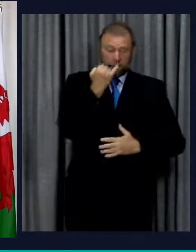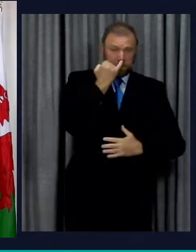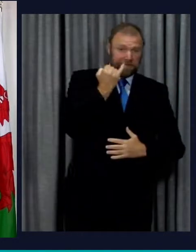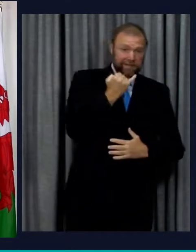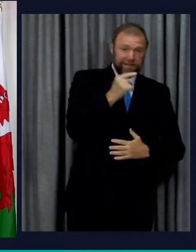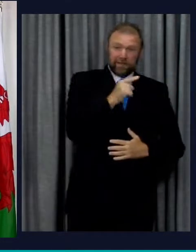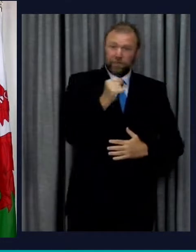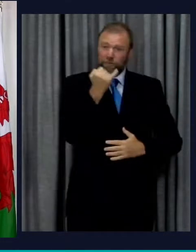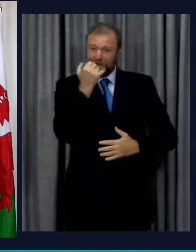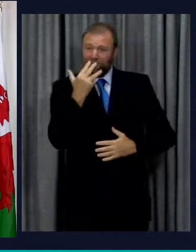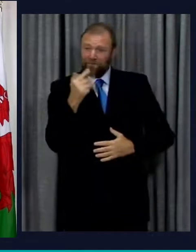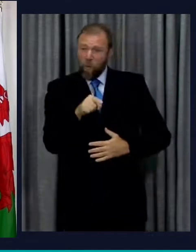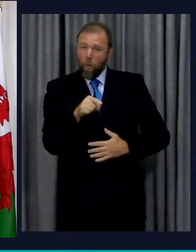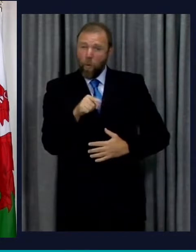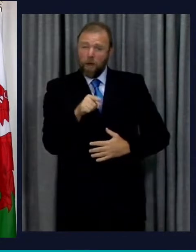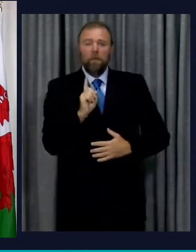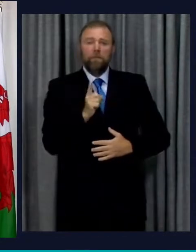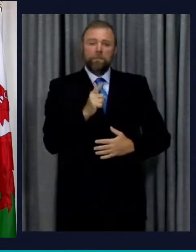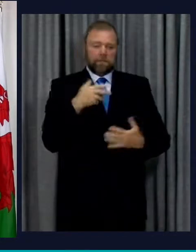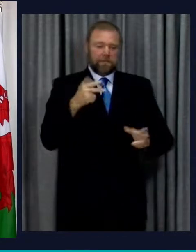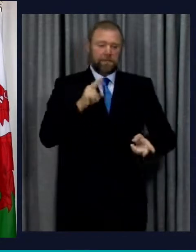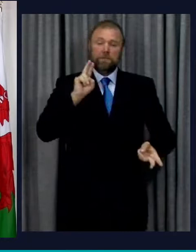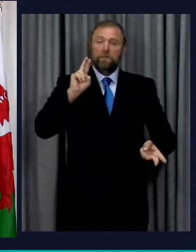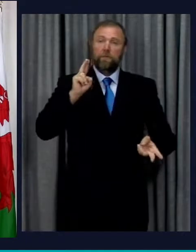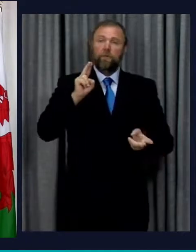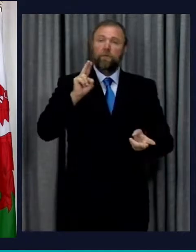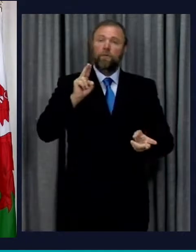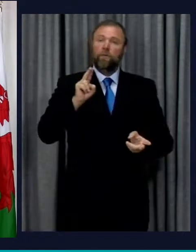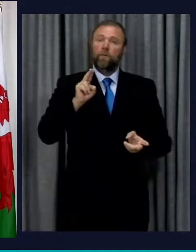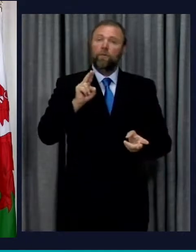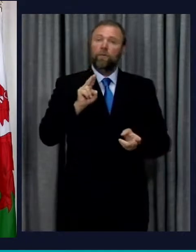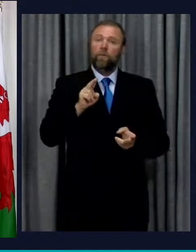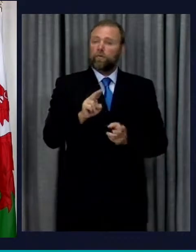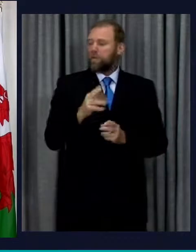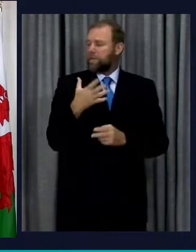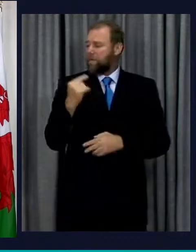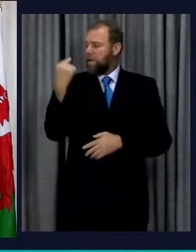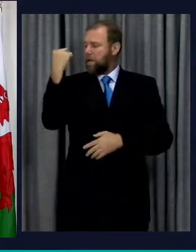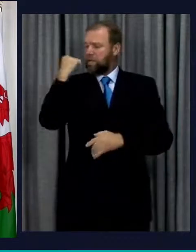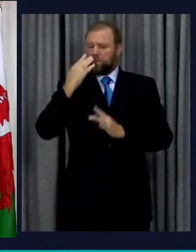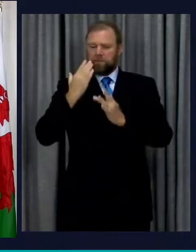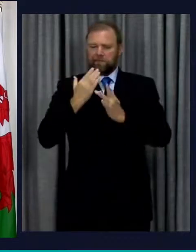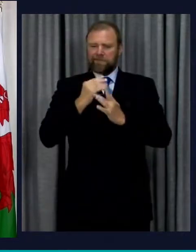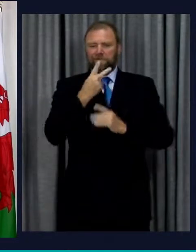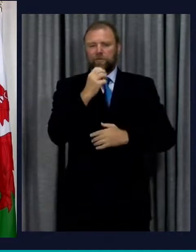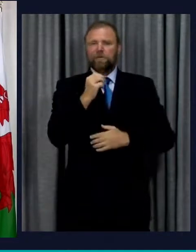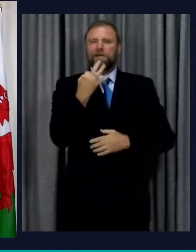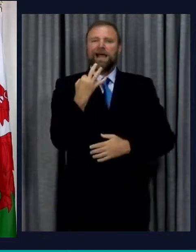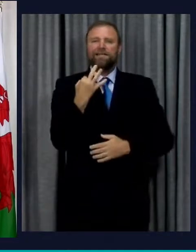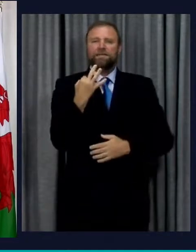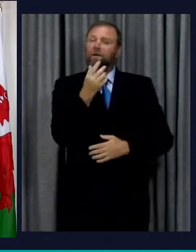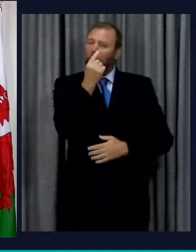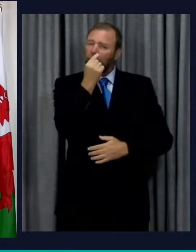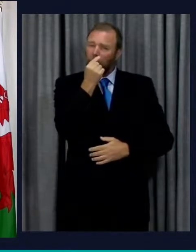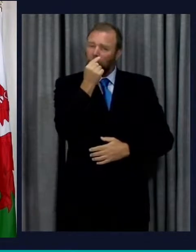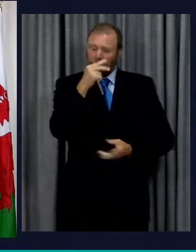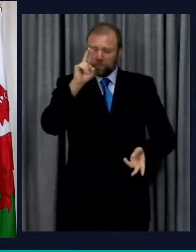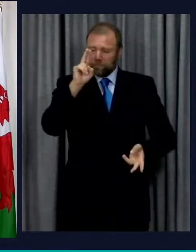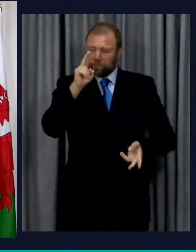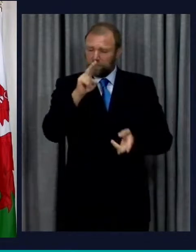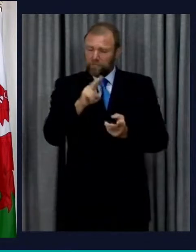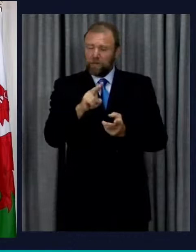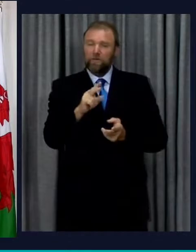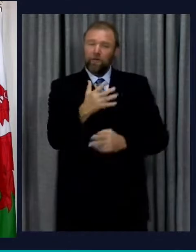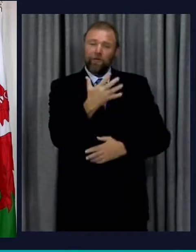64 years old in Wales has been decreasing since mid-2008, and it could fall to just 58%